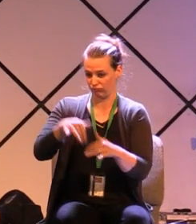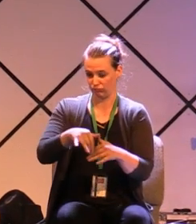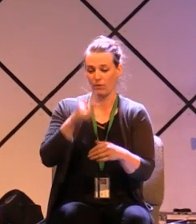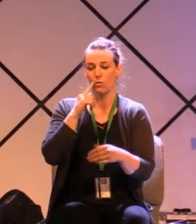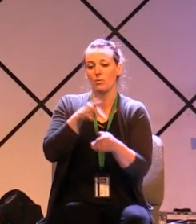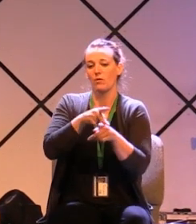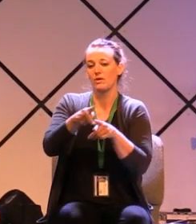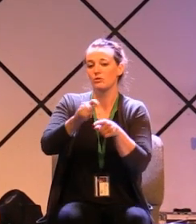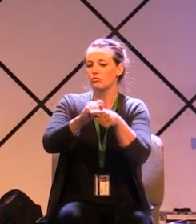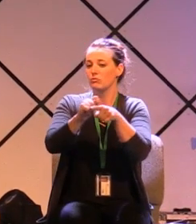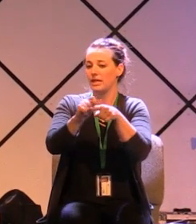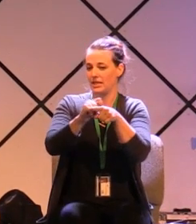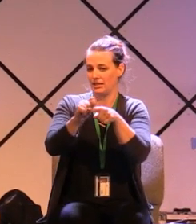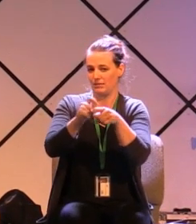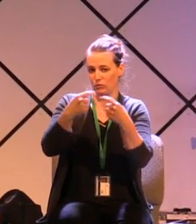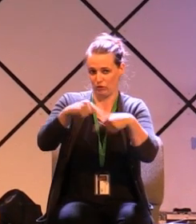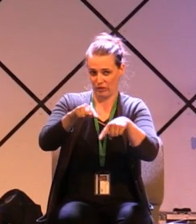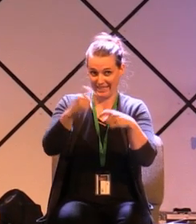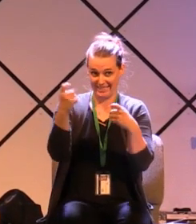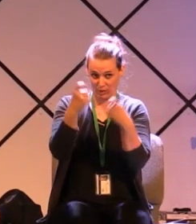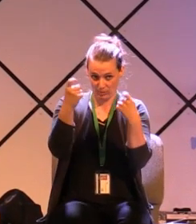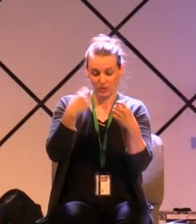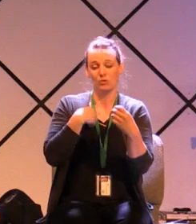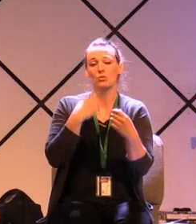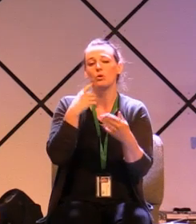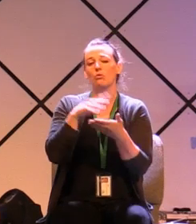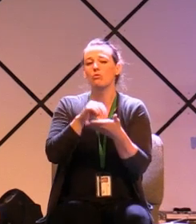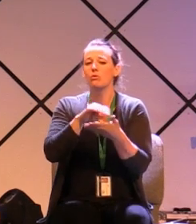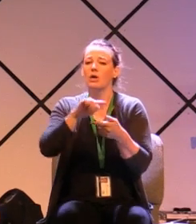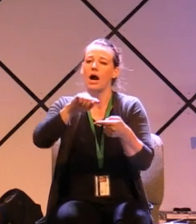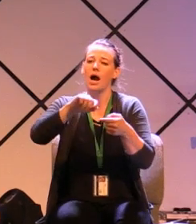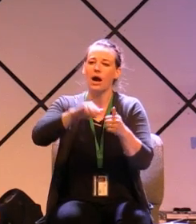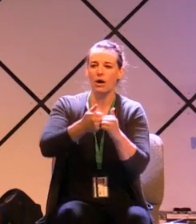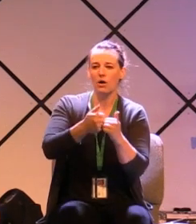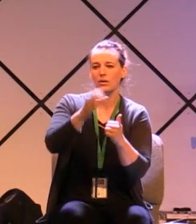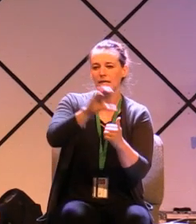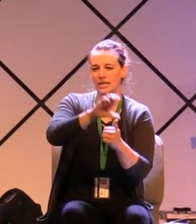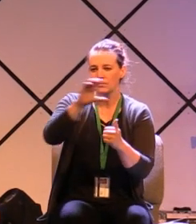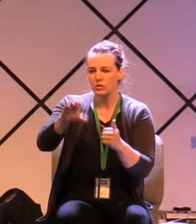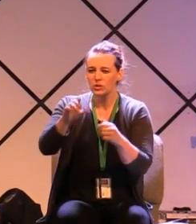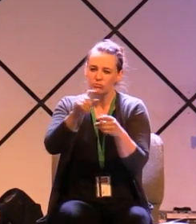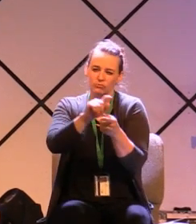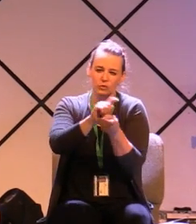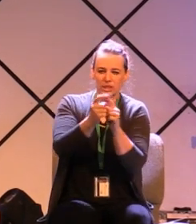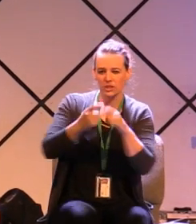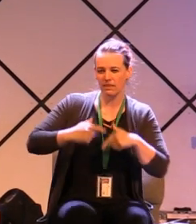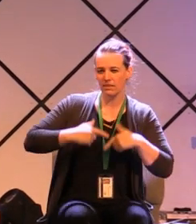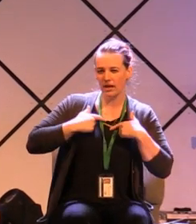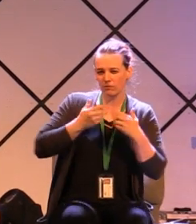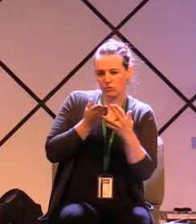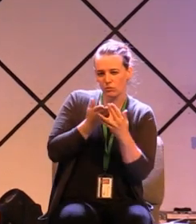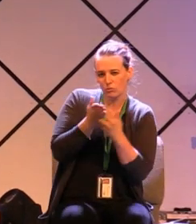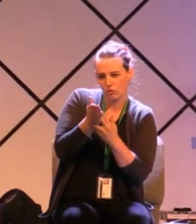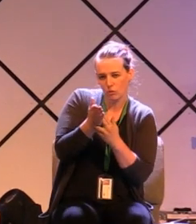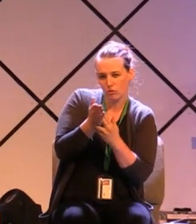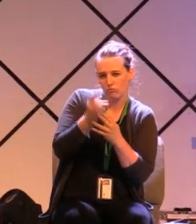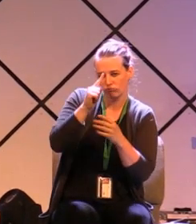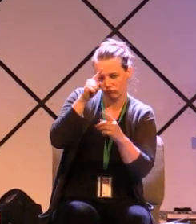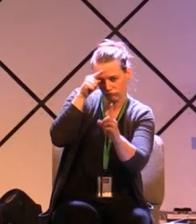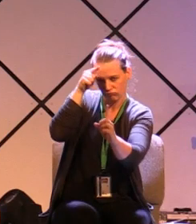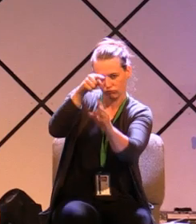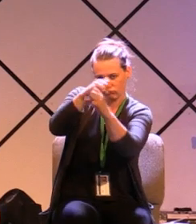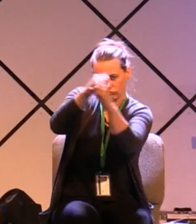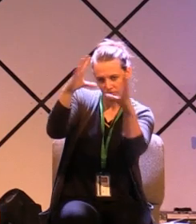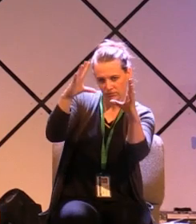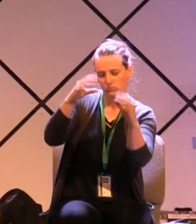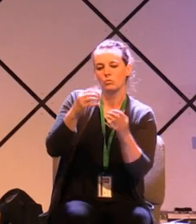professional training. And during the ceremony, you will learn more about how Canine Companions changes lives through our mission